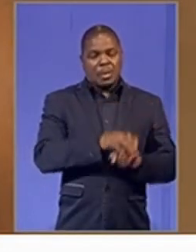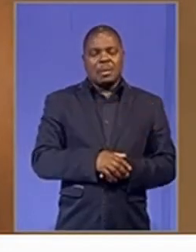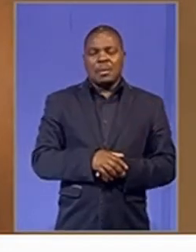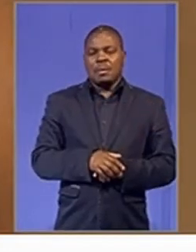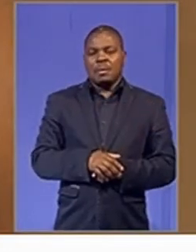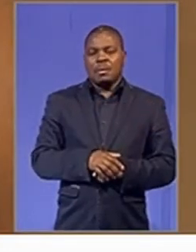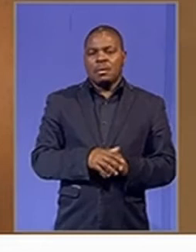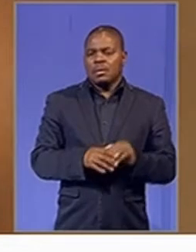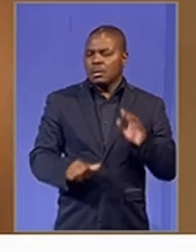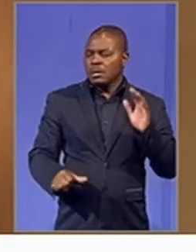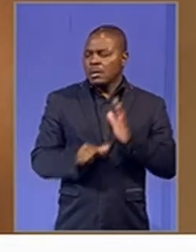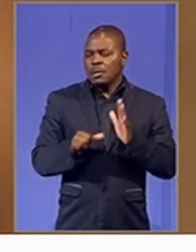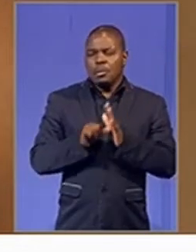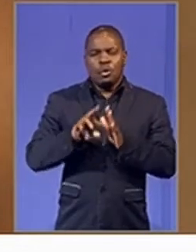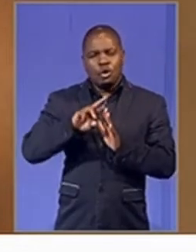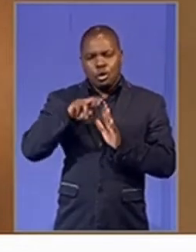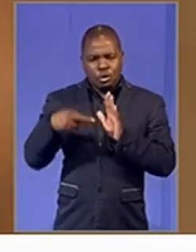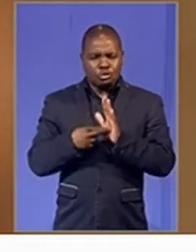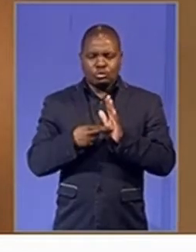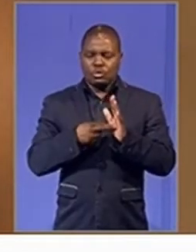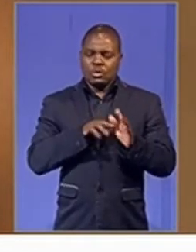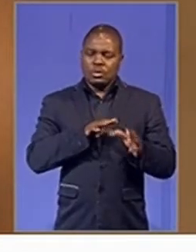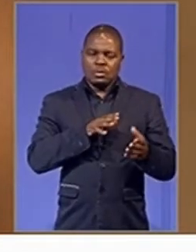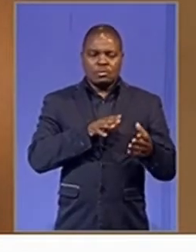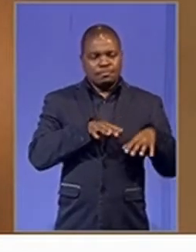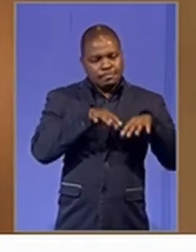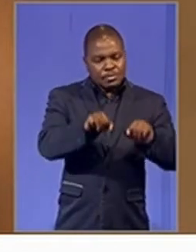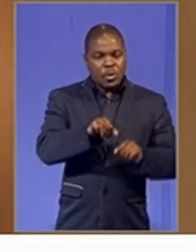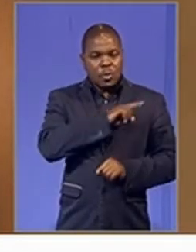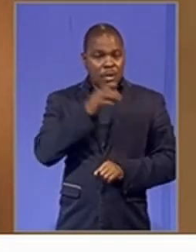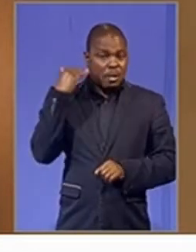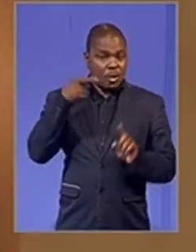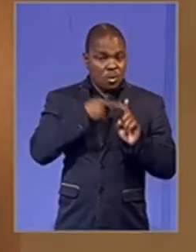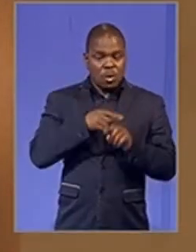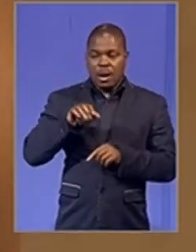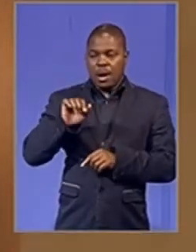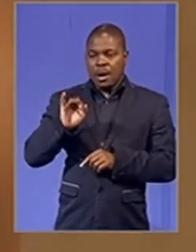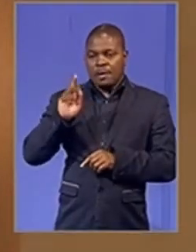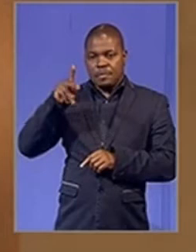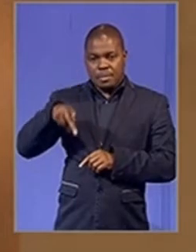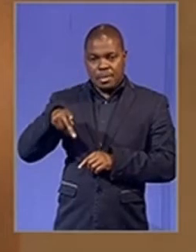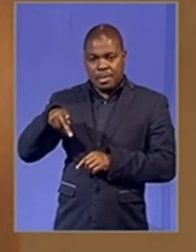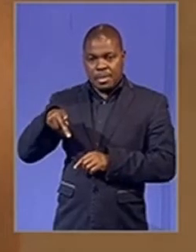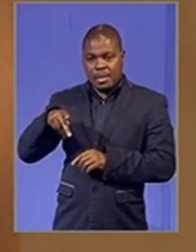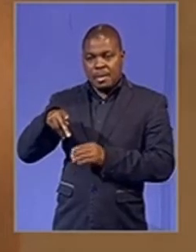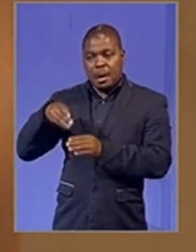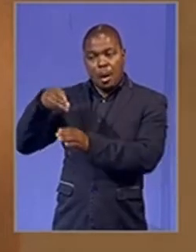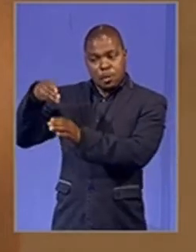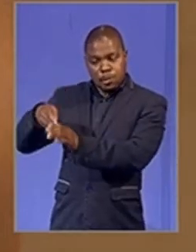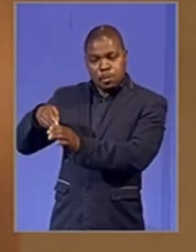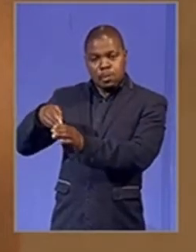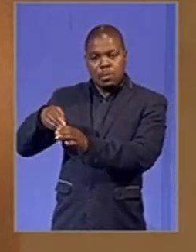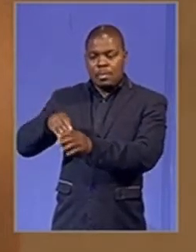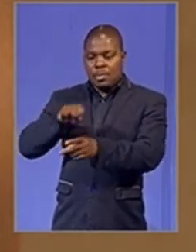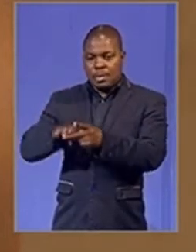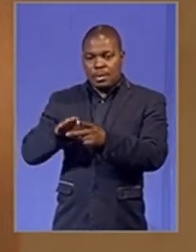a crucial role during the time when she was a member of the IFP and a mayor of